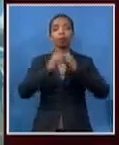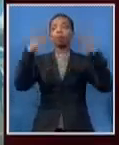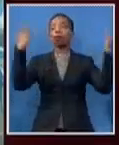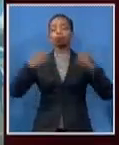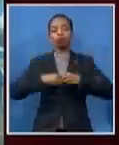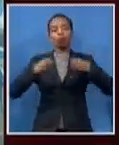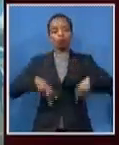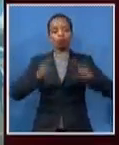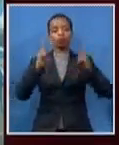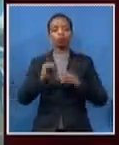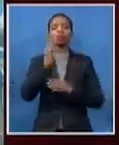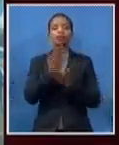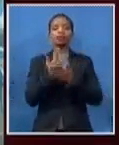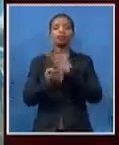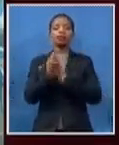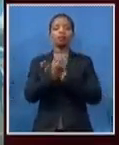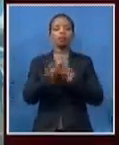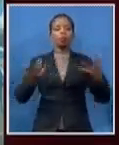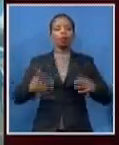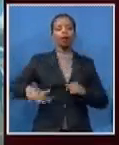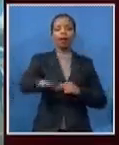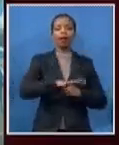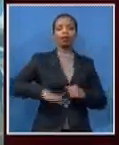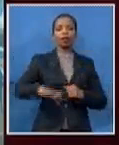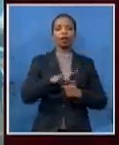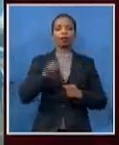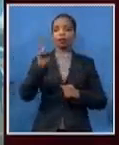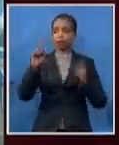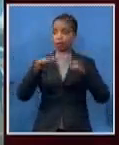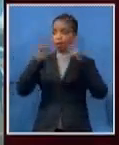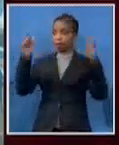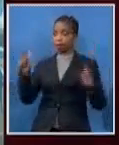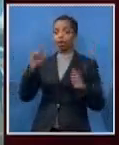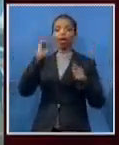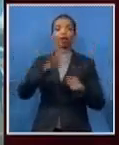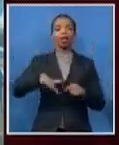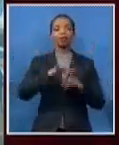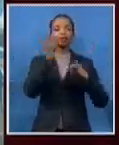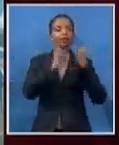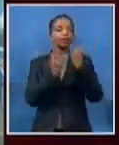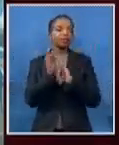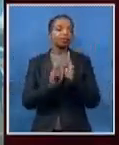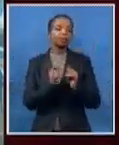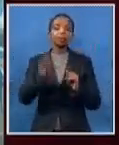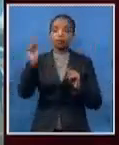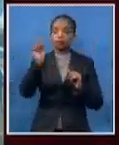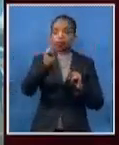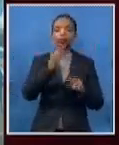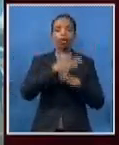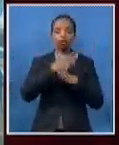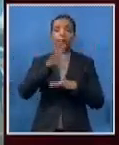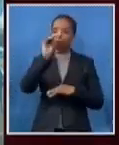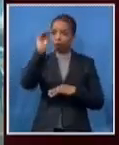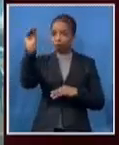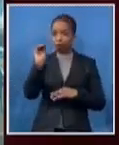the bigger cities, which are the places where the most jobs are created. So that's the first thing. The second is